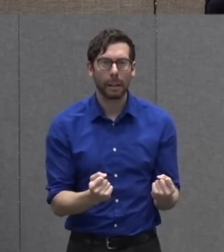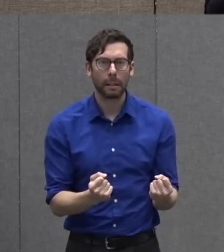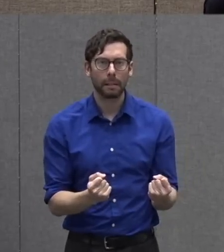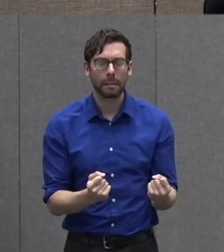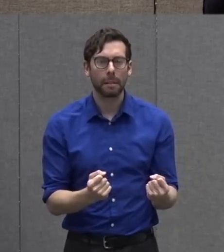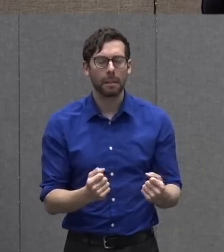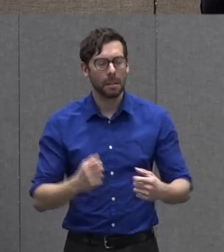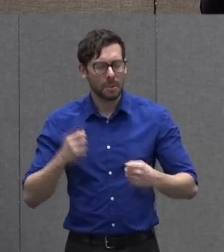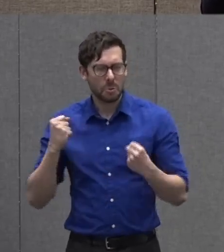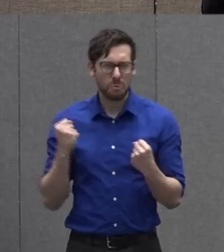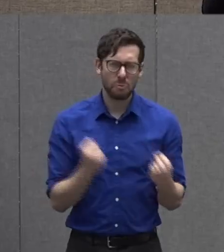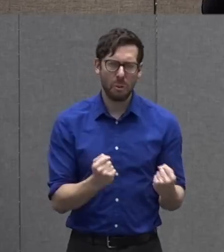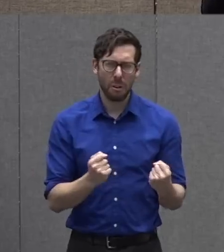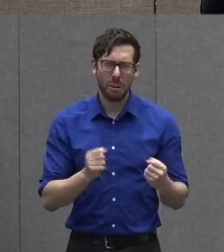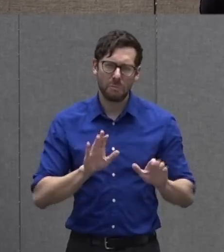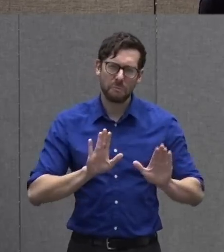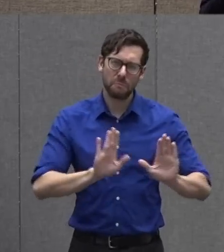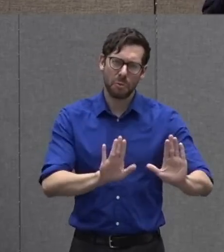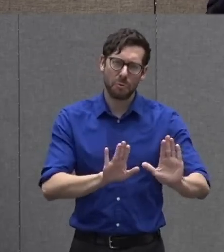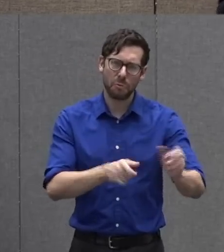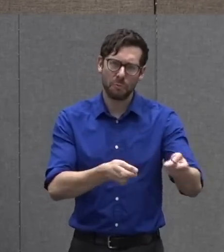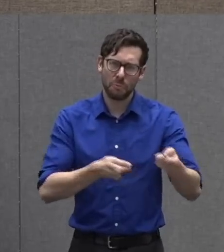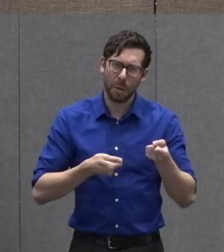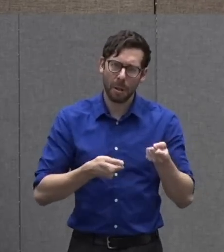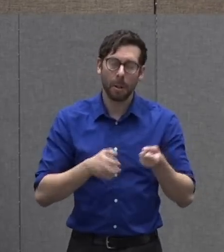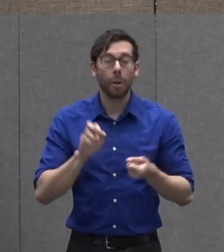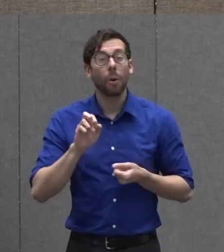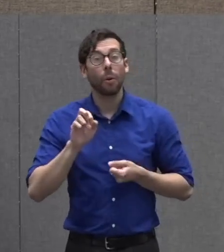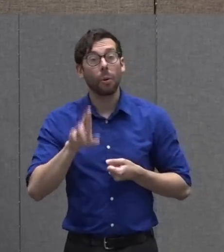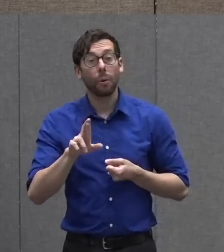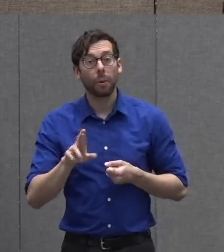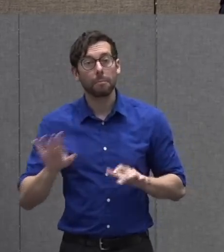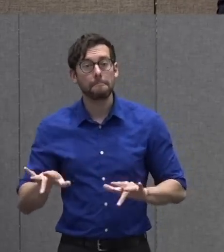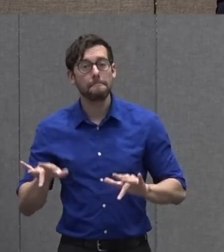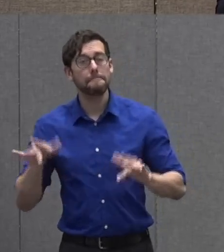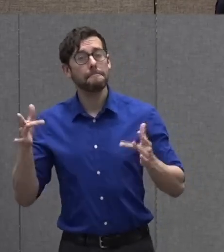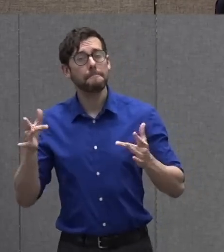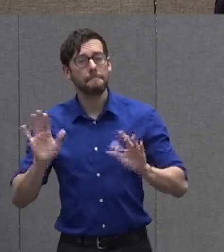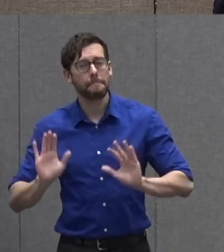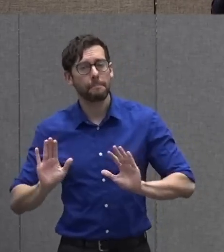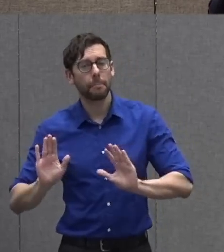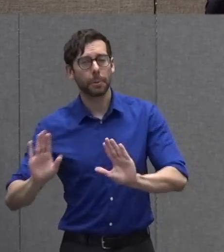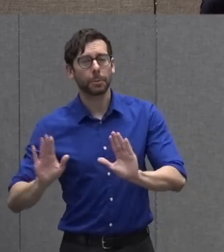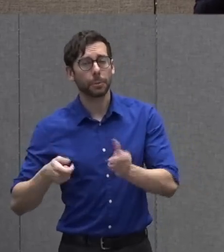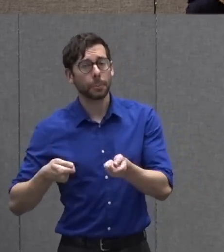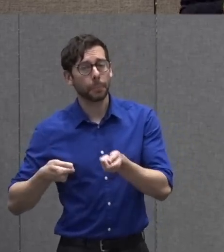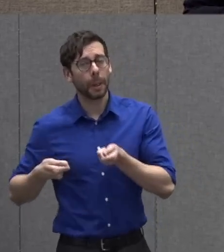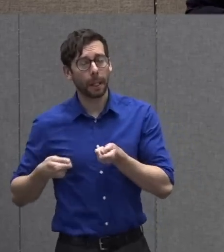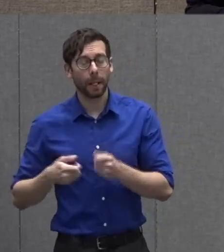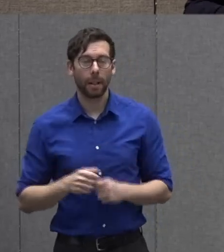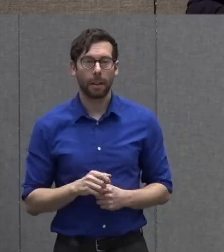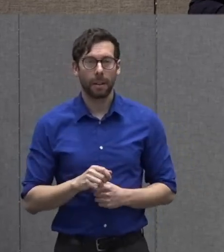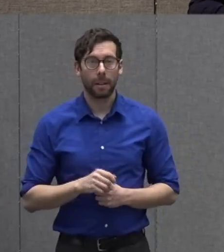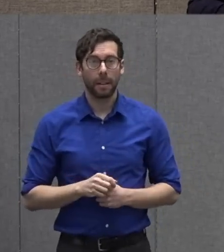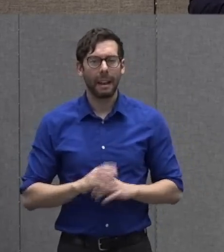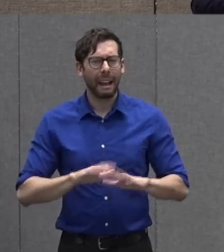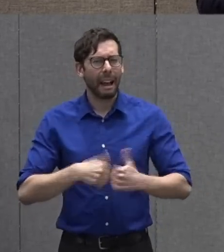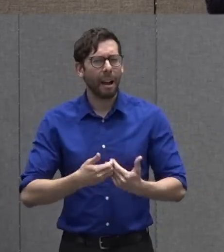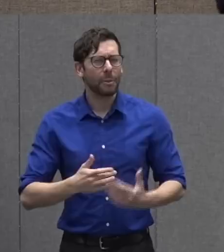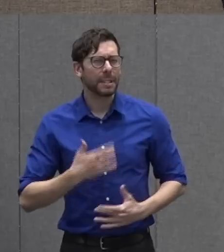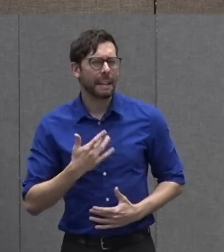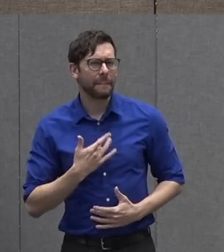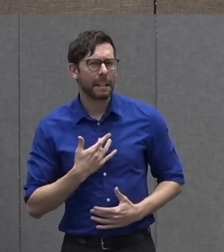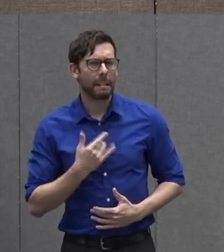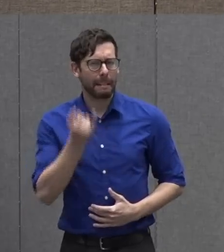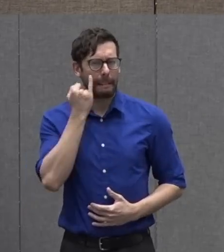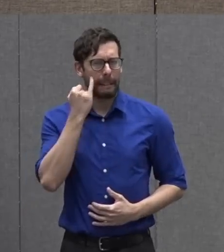or pulling on an object. Or maybe we can feel that. If we were the one in the swing and somebody pushed us really hard, what would that